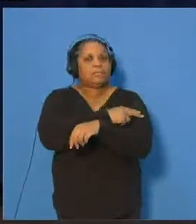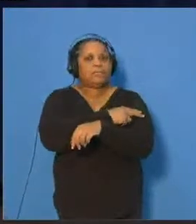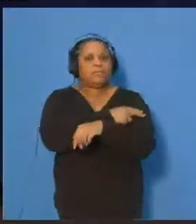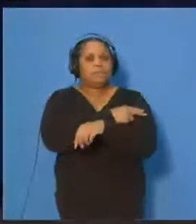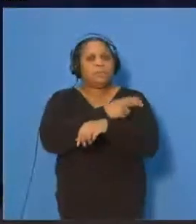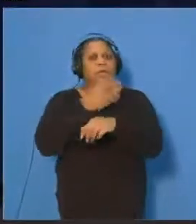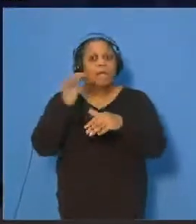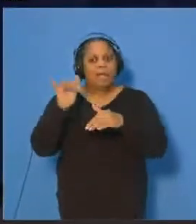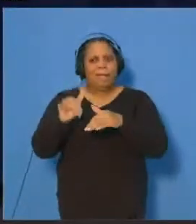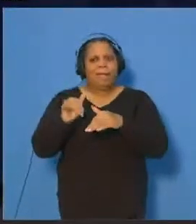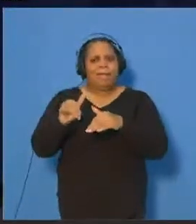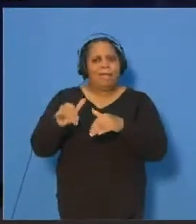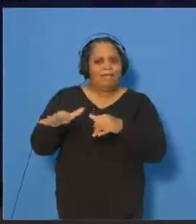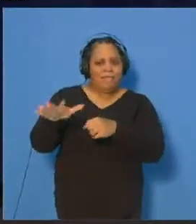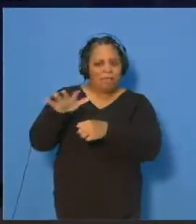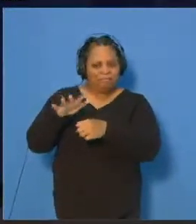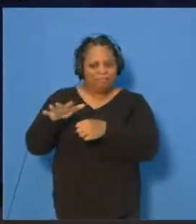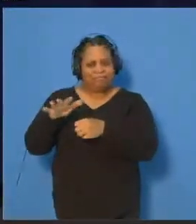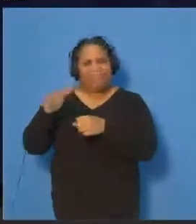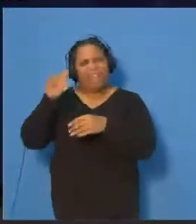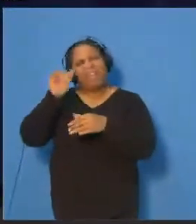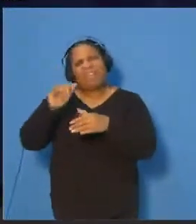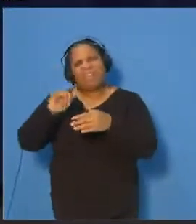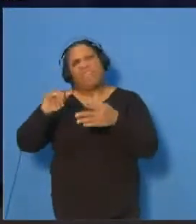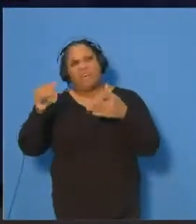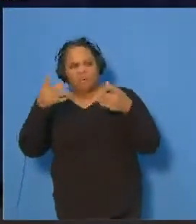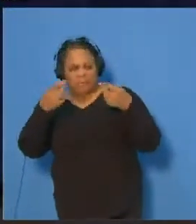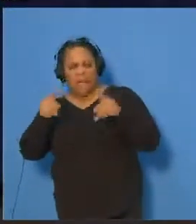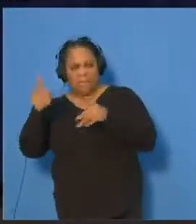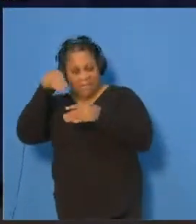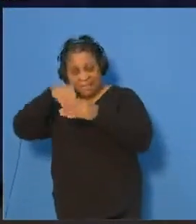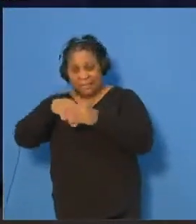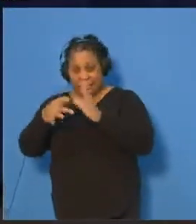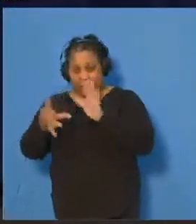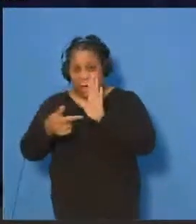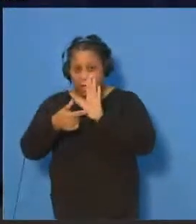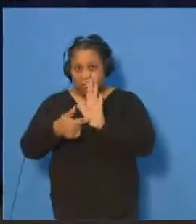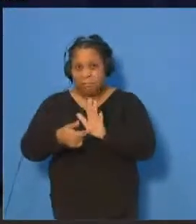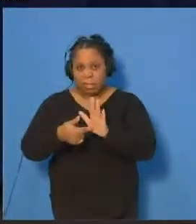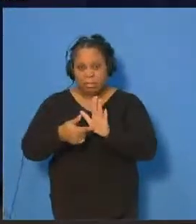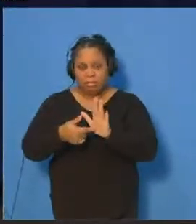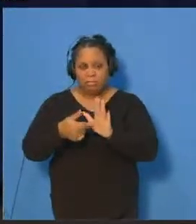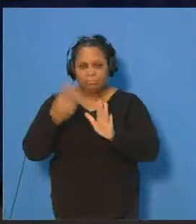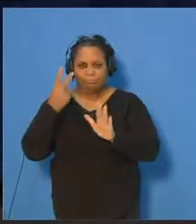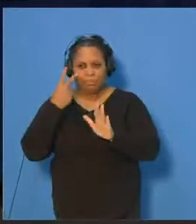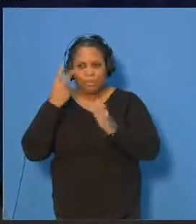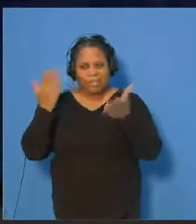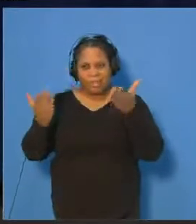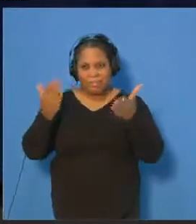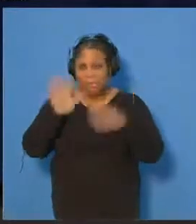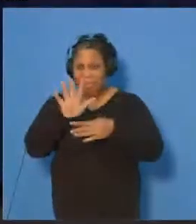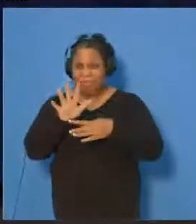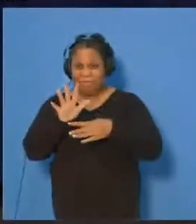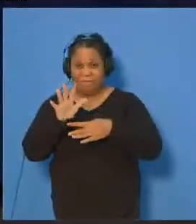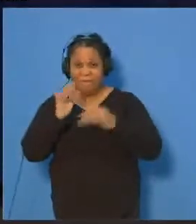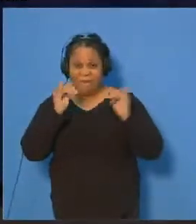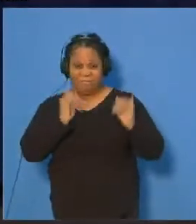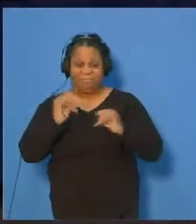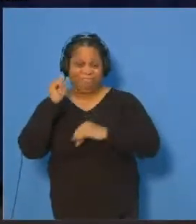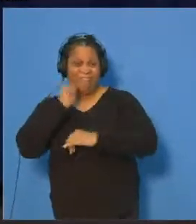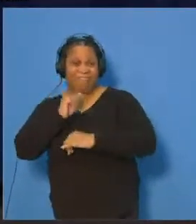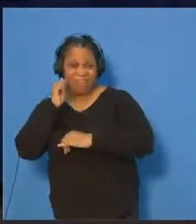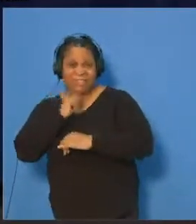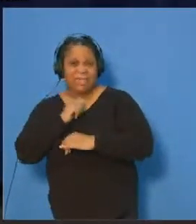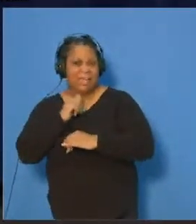that threshold, which was mentioned inside of the models, right now for the hospital is looking at 5 admissions a day. So we want to make sure that we